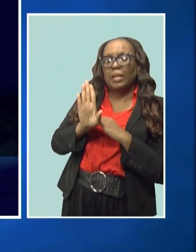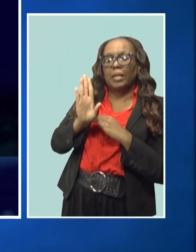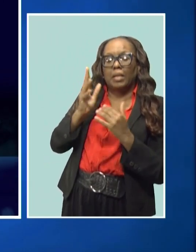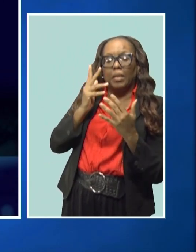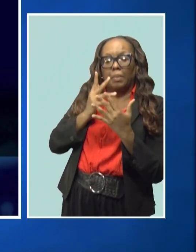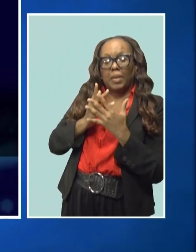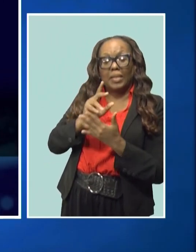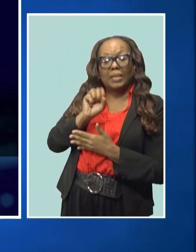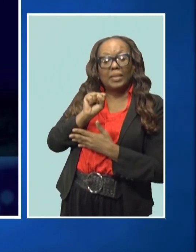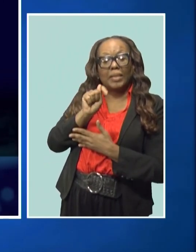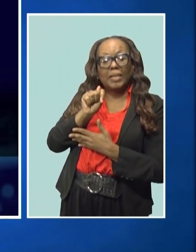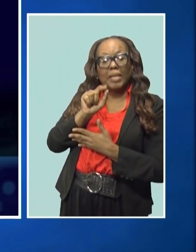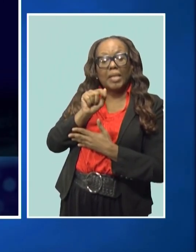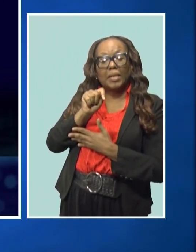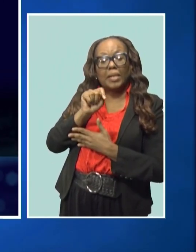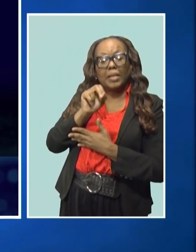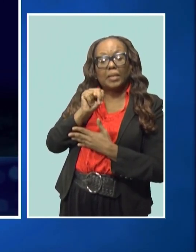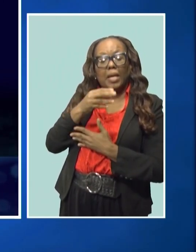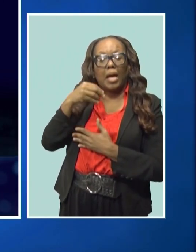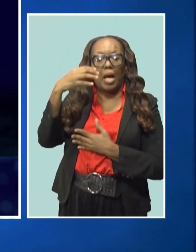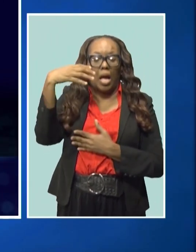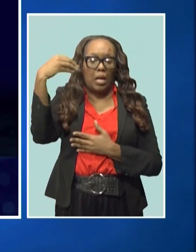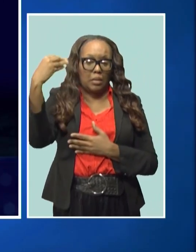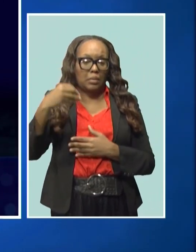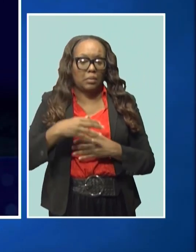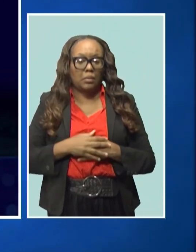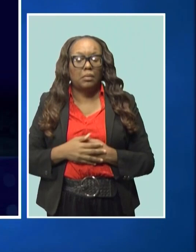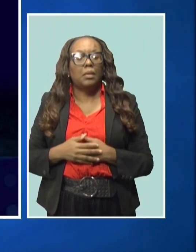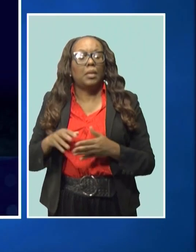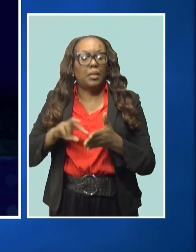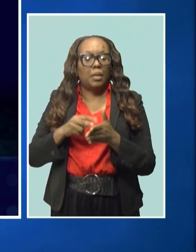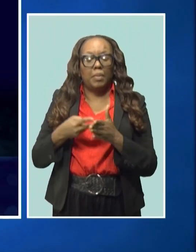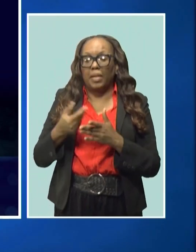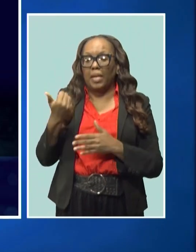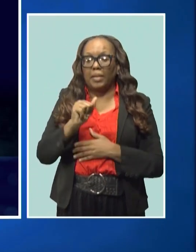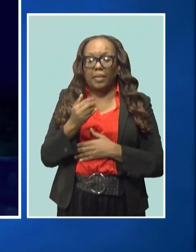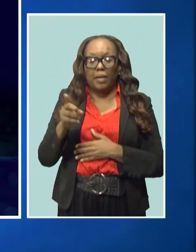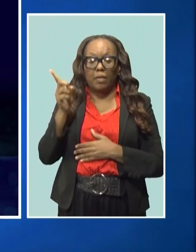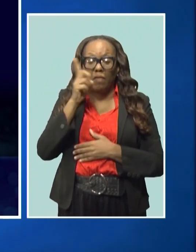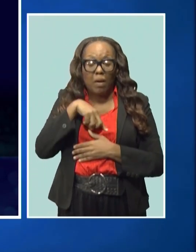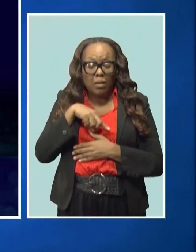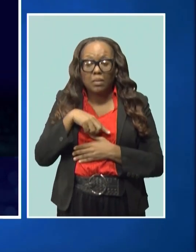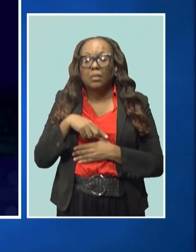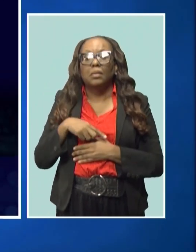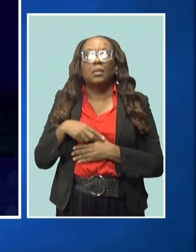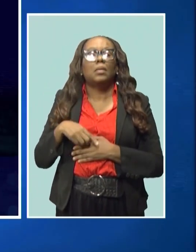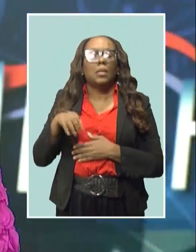the accused and would rebut any potential false allegations being made against the police.